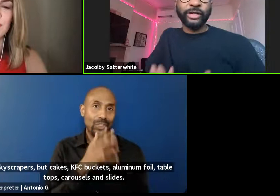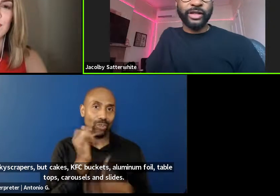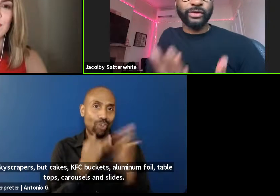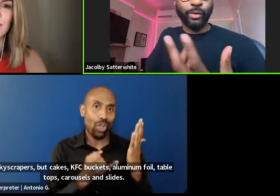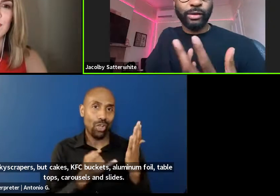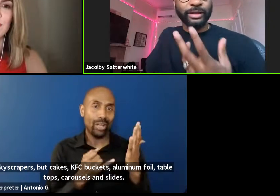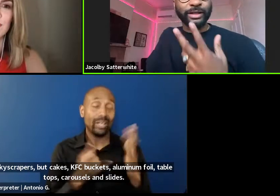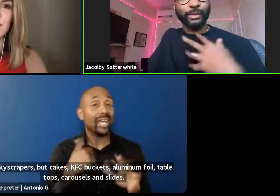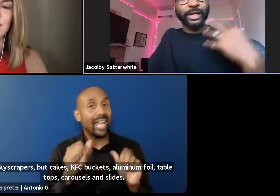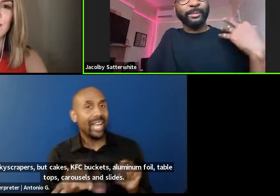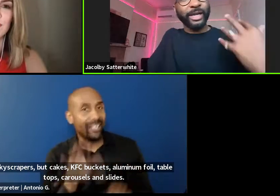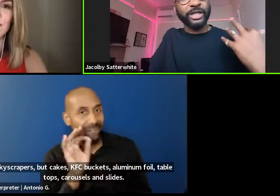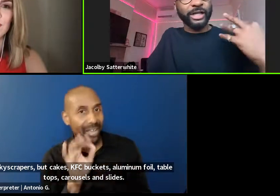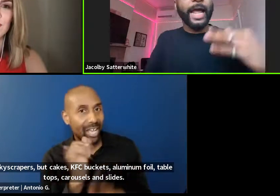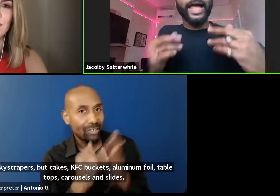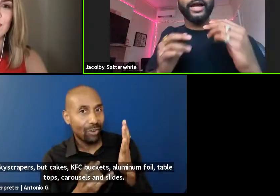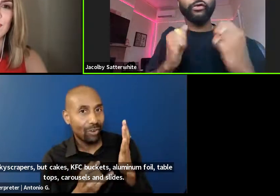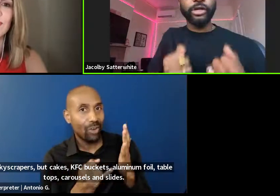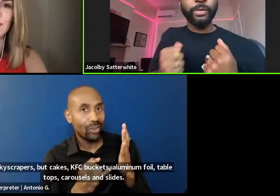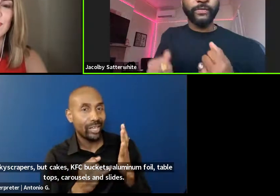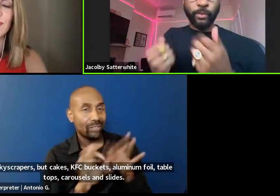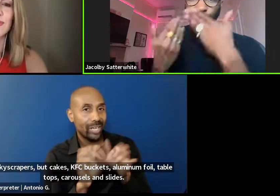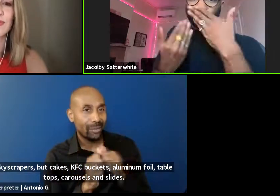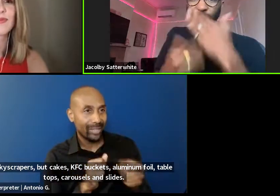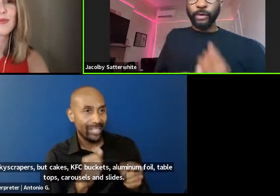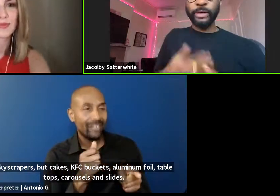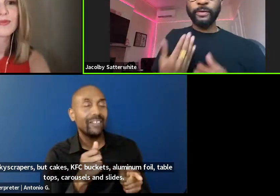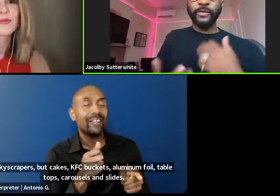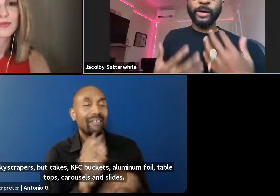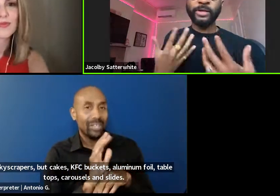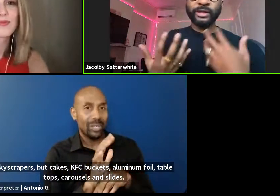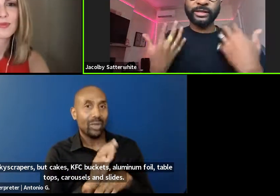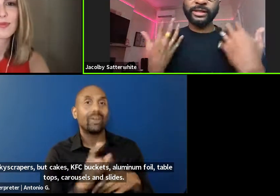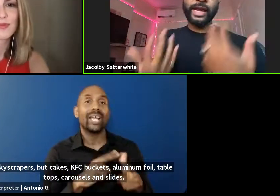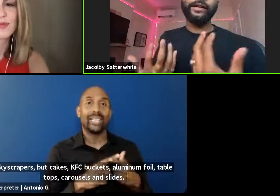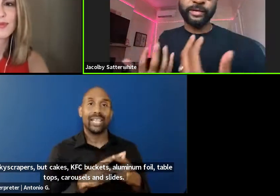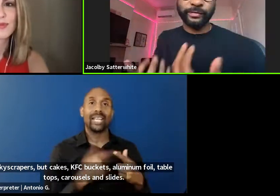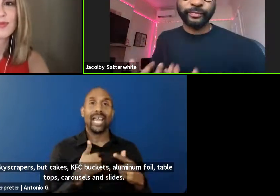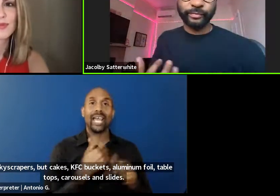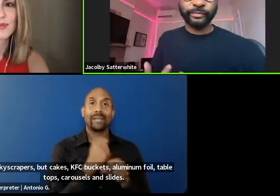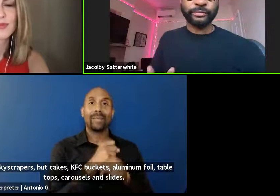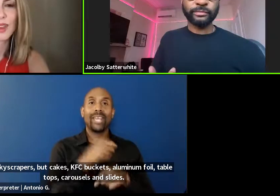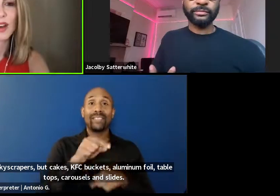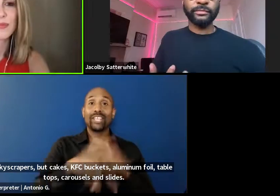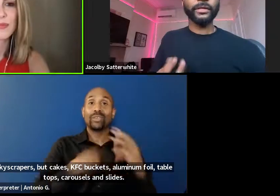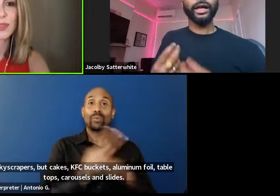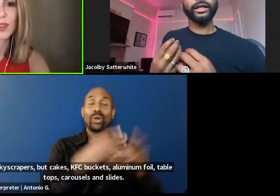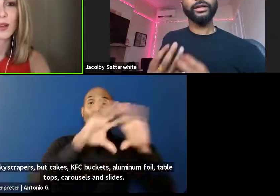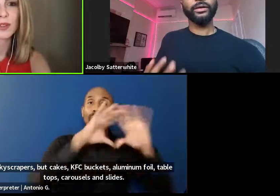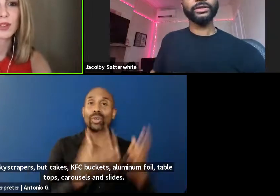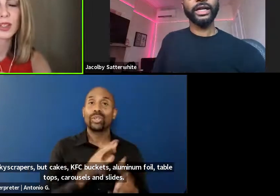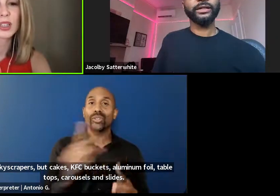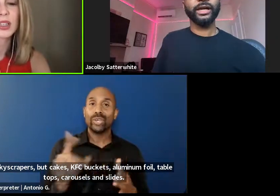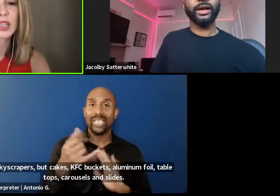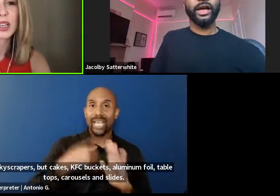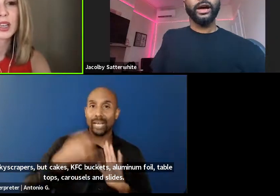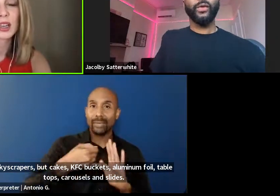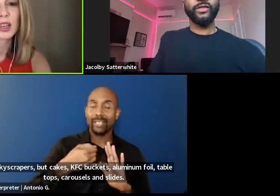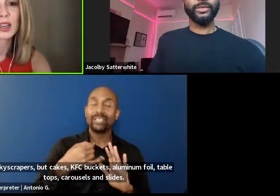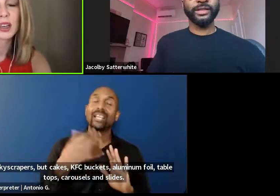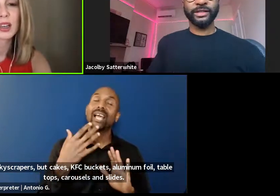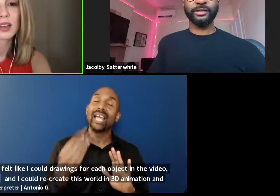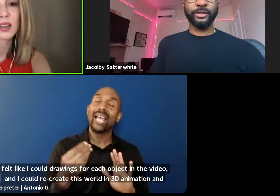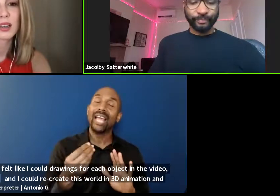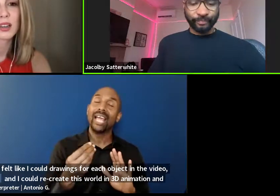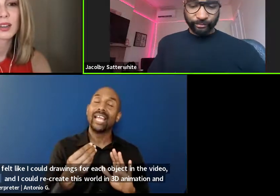I could recreate this world in 3D animation and reperform this narrative. Yeah. Absolutely. You know, it was kind of like a